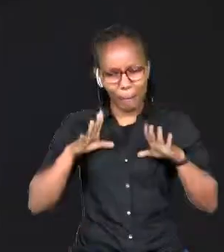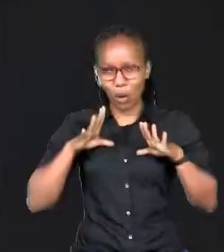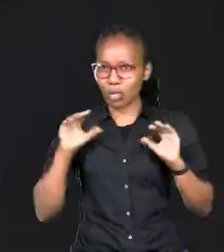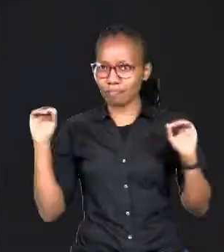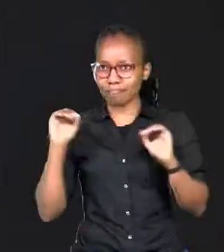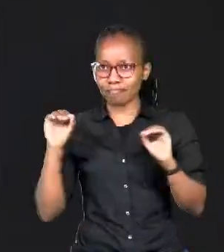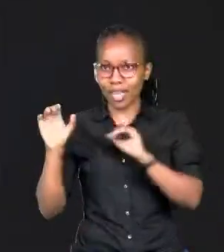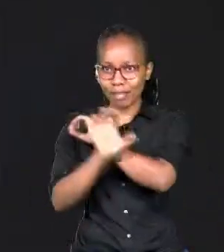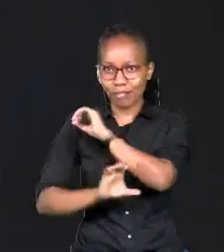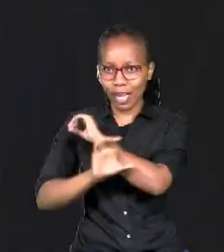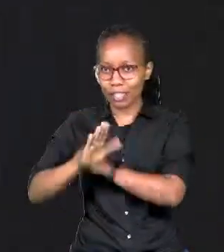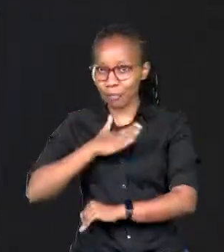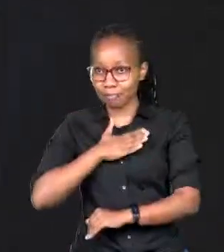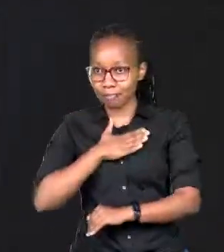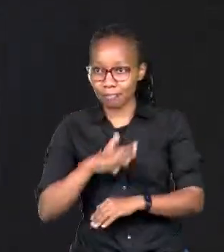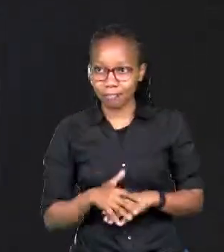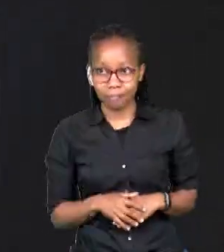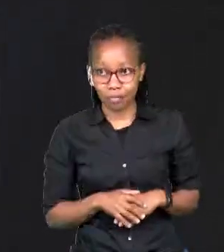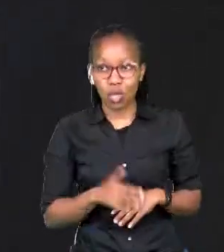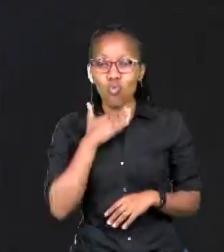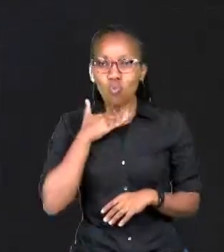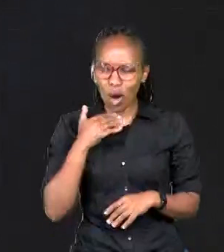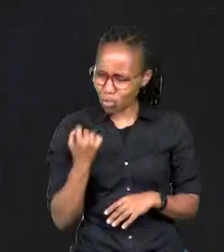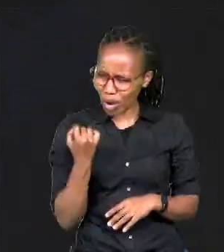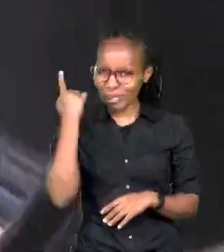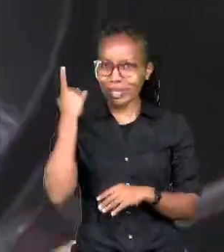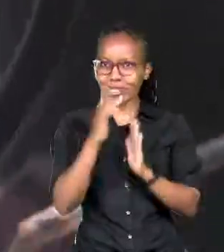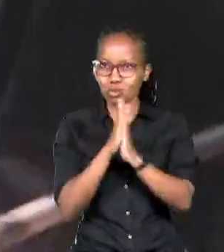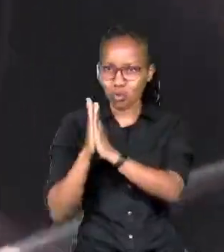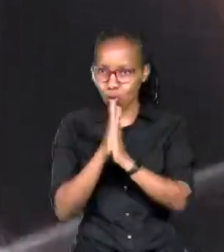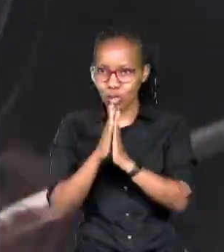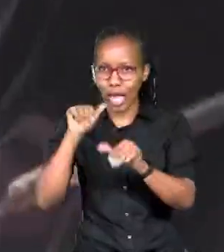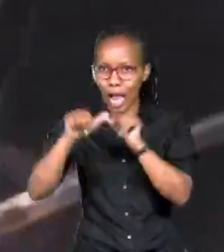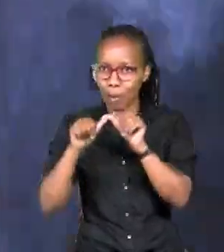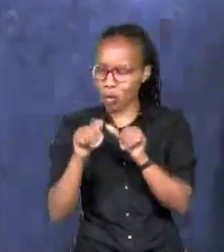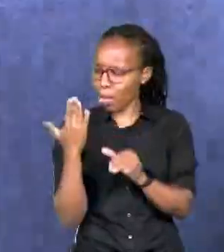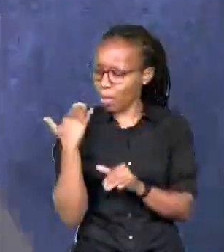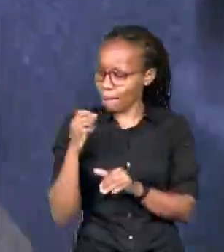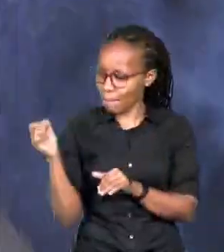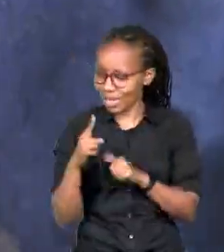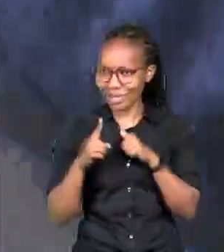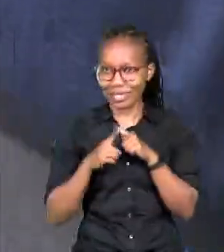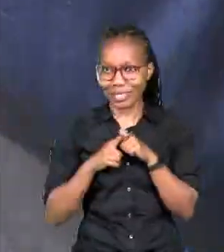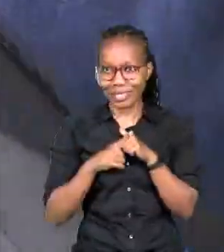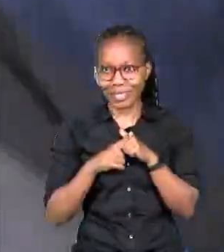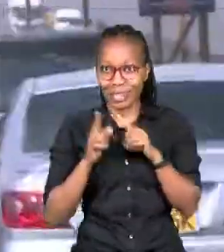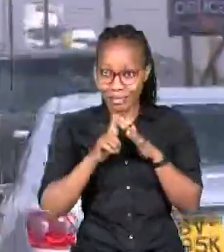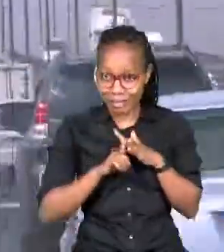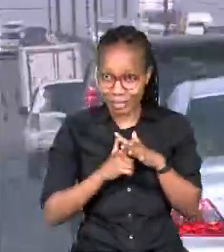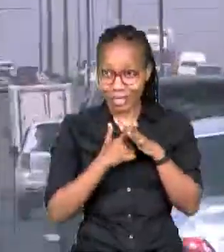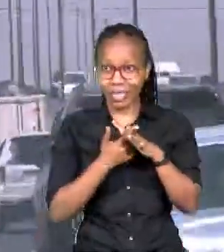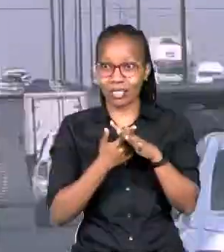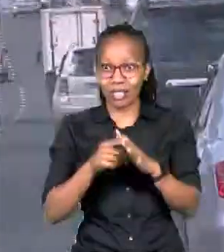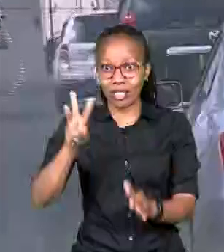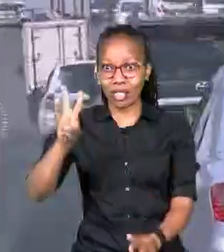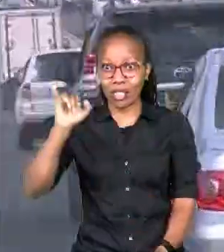country. In our quest to understand the agony and the whole story for the past 6 months, our journey here takes us to Itethia